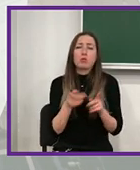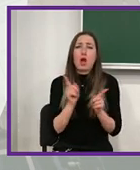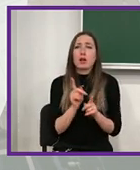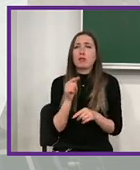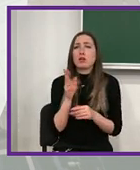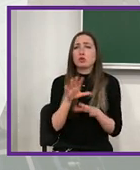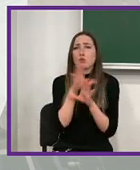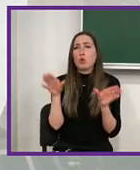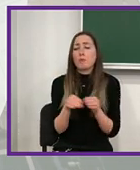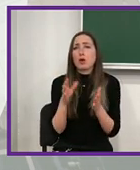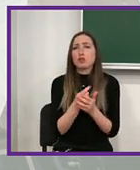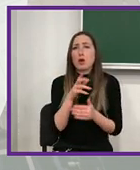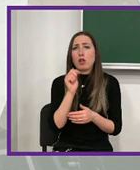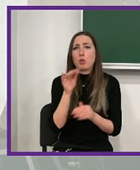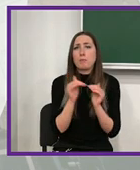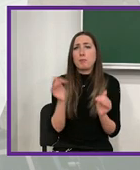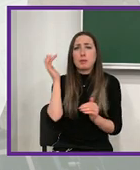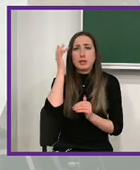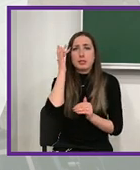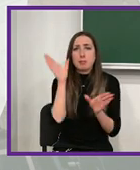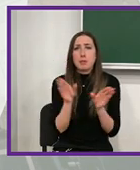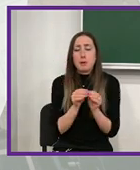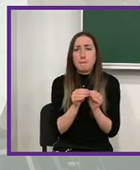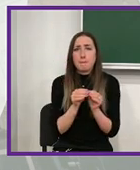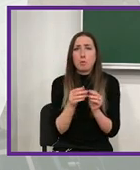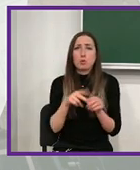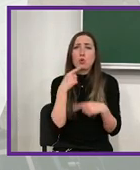rights due diligence within each of these six elements here.